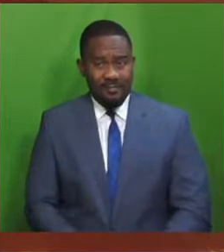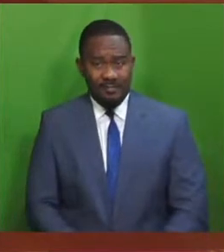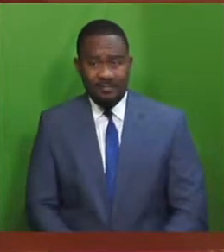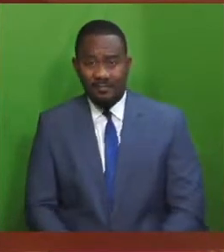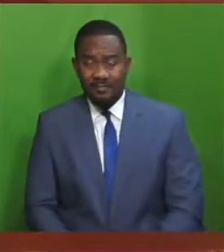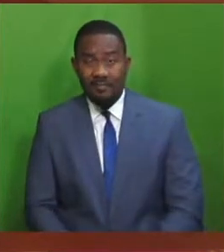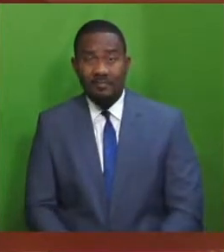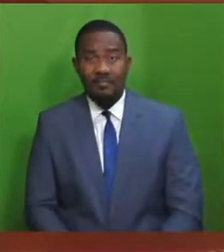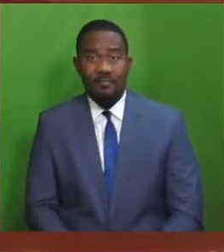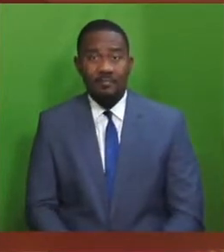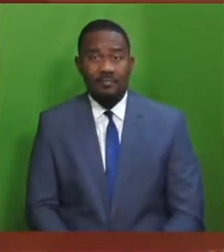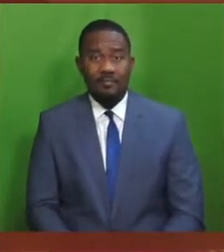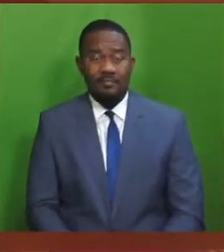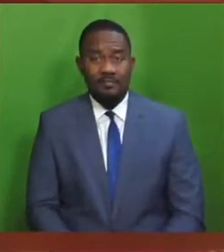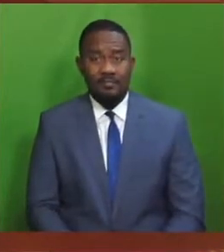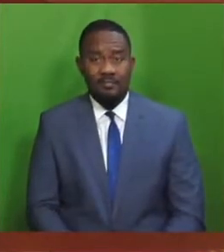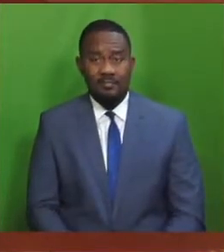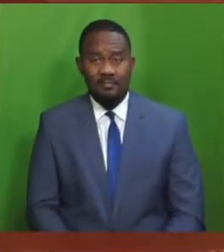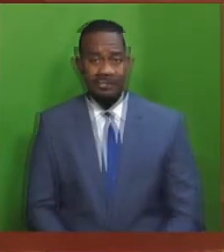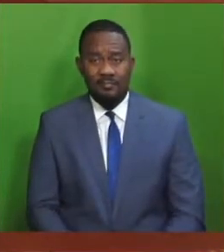Speaker,